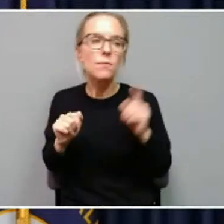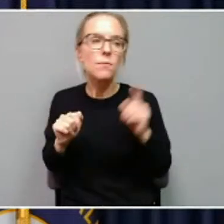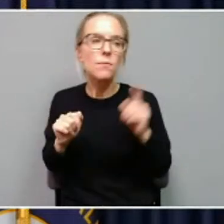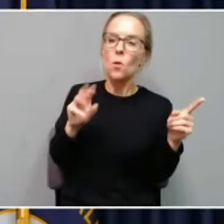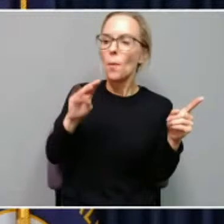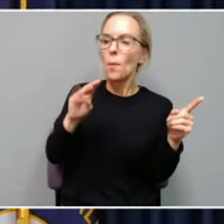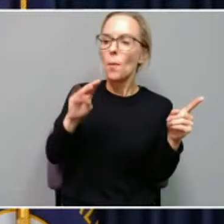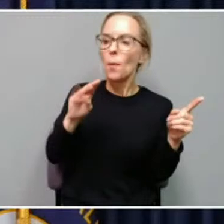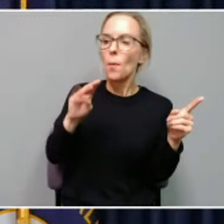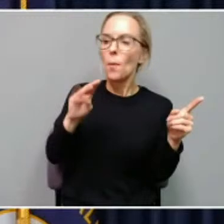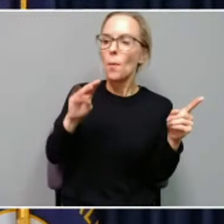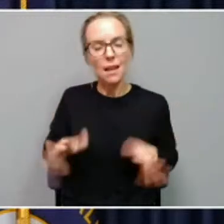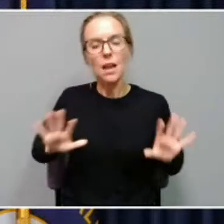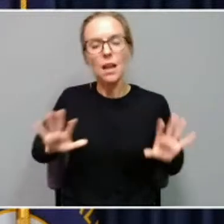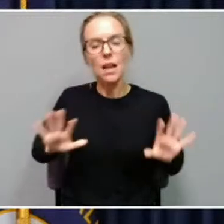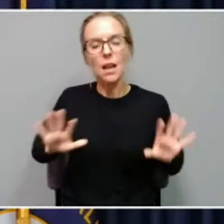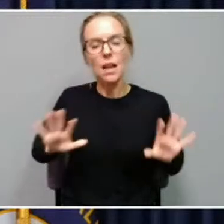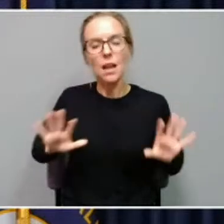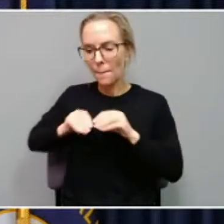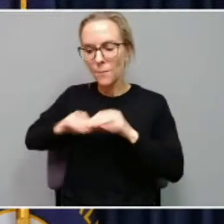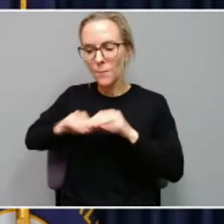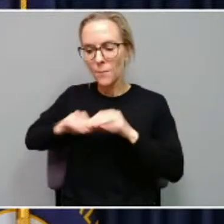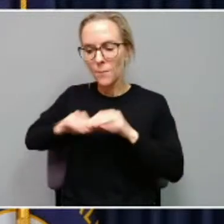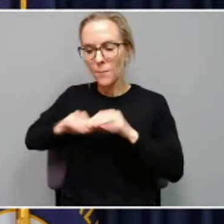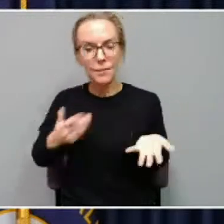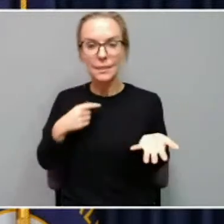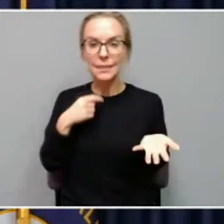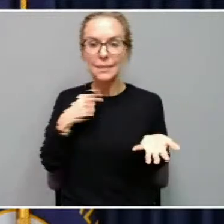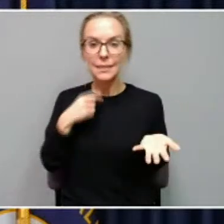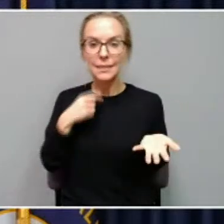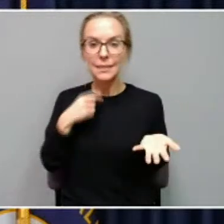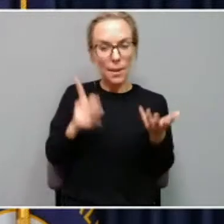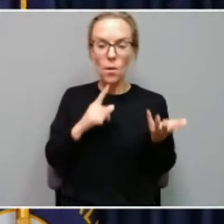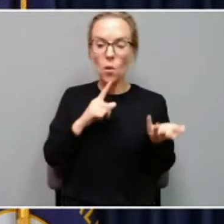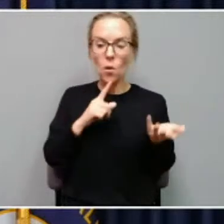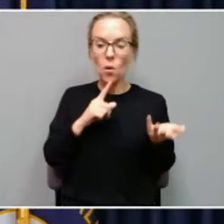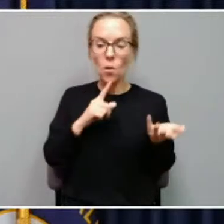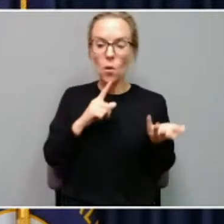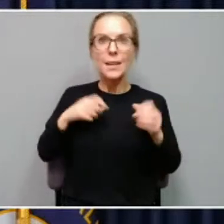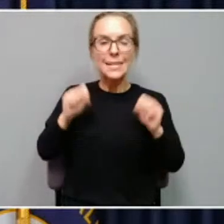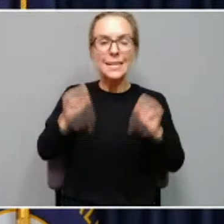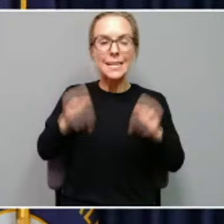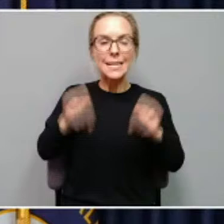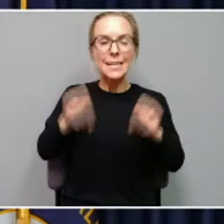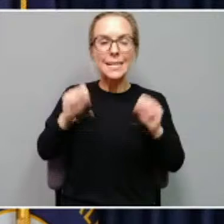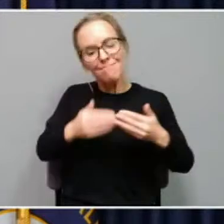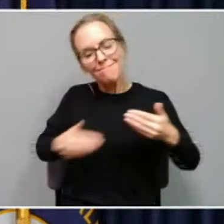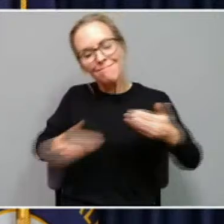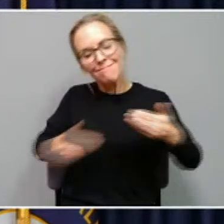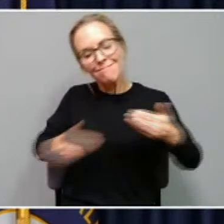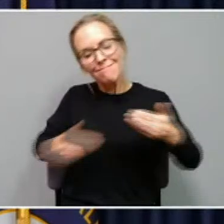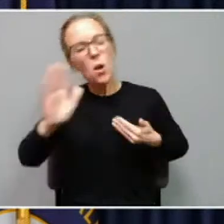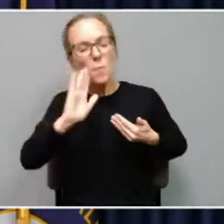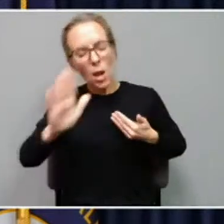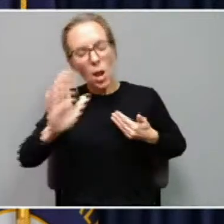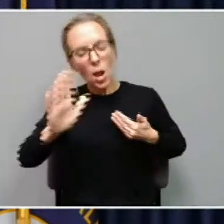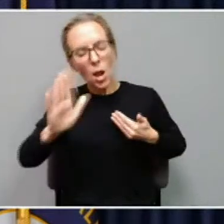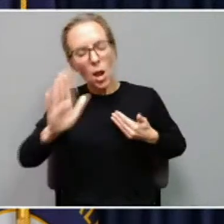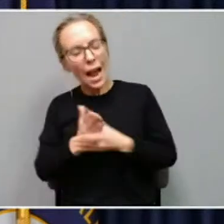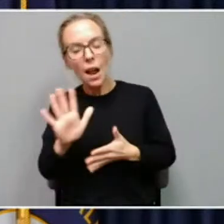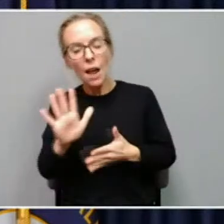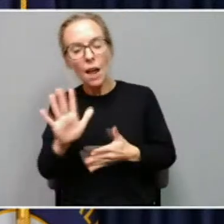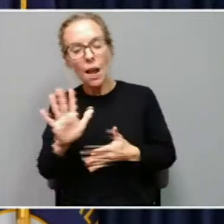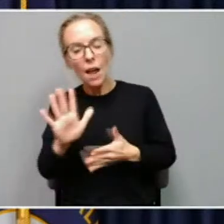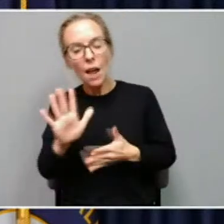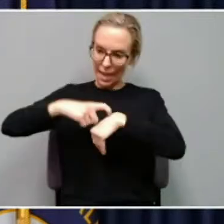Mississippi. I wish I could tell people that if we just held on a certain amount of time, we'd be all right. And the answer is, if it's just time,